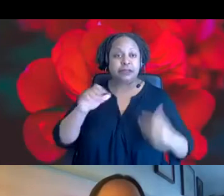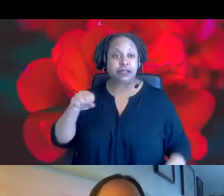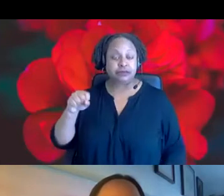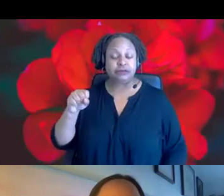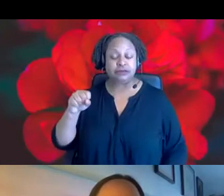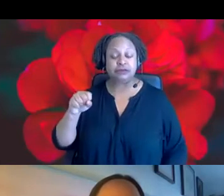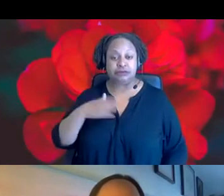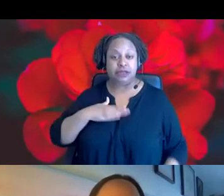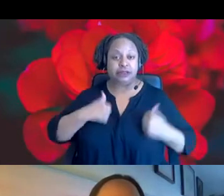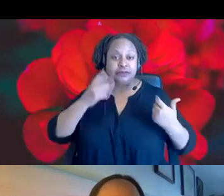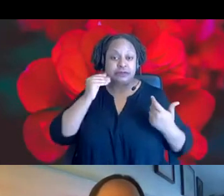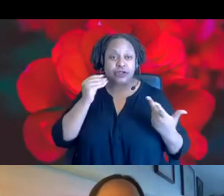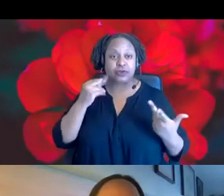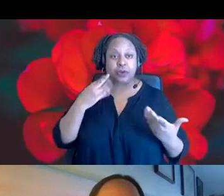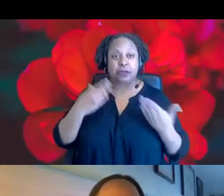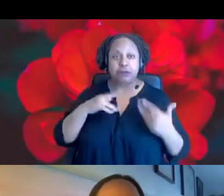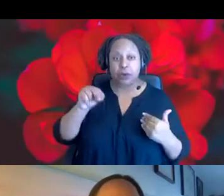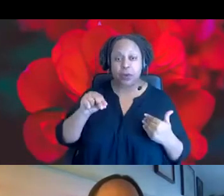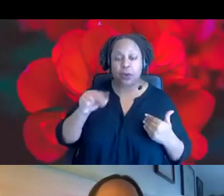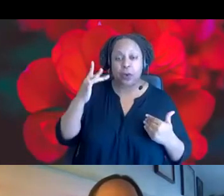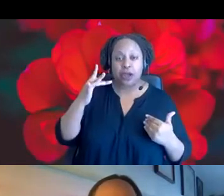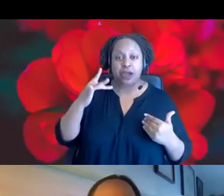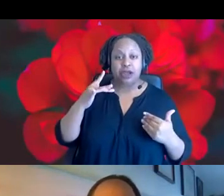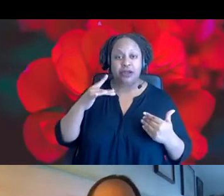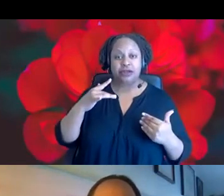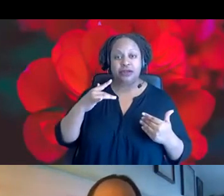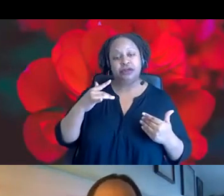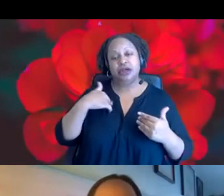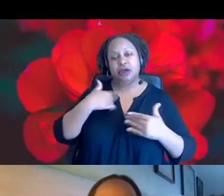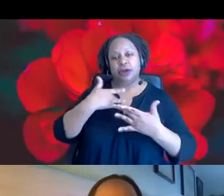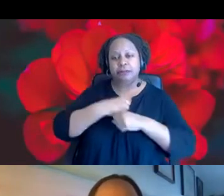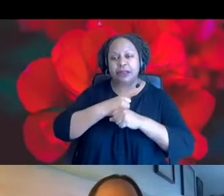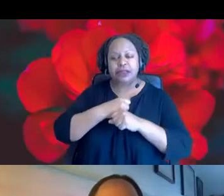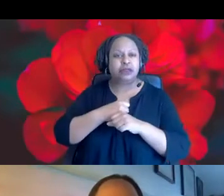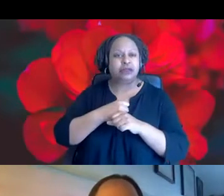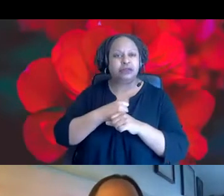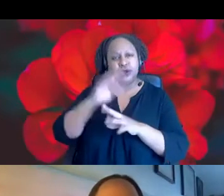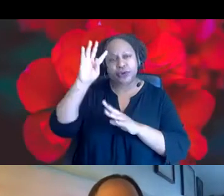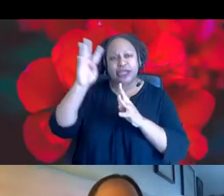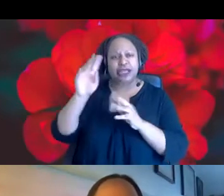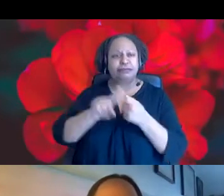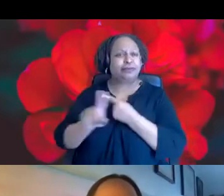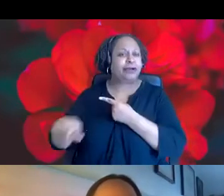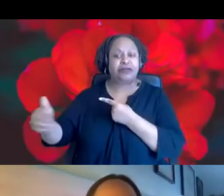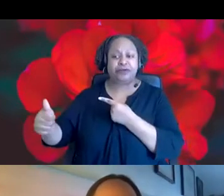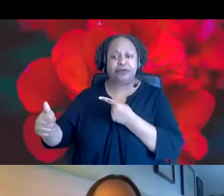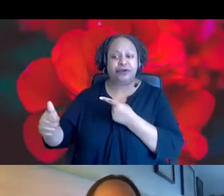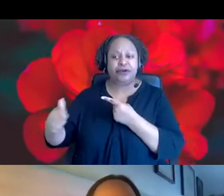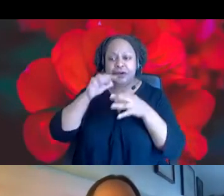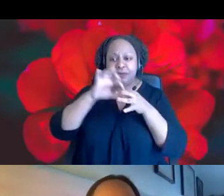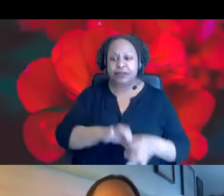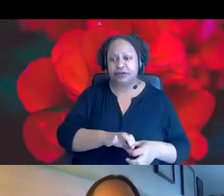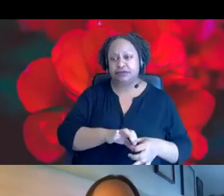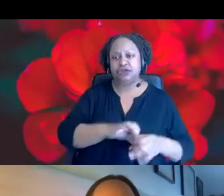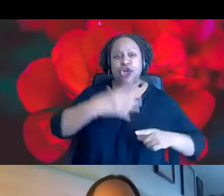experience, or maybe no, because I want to make a work about, I don't know, pens and chairs. Like, I don't know. It's so all over the place. But then when it comes